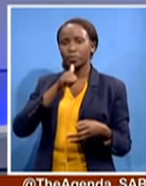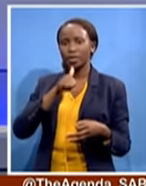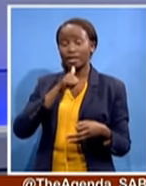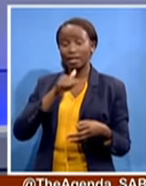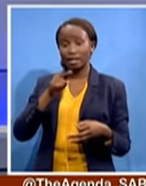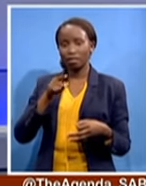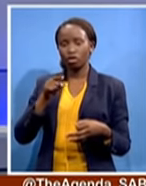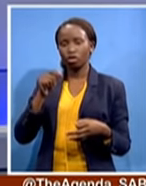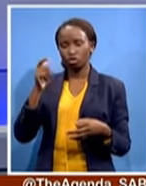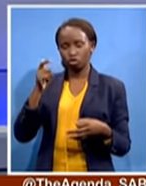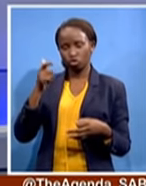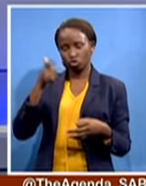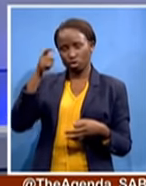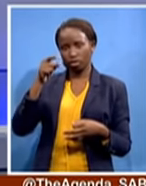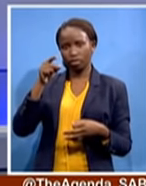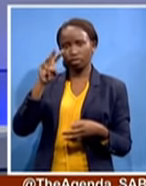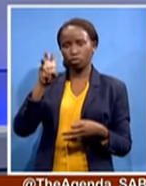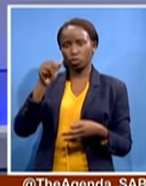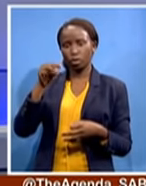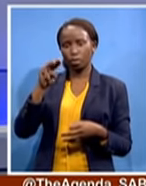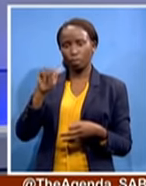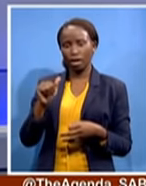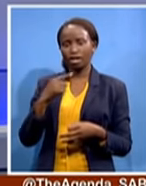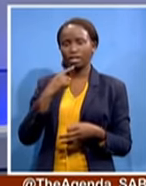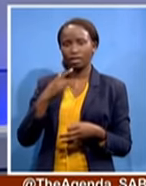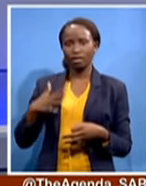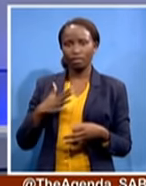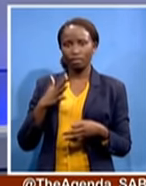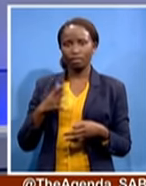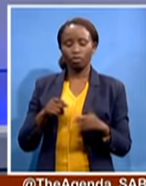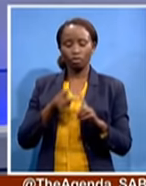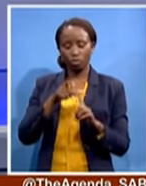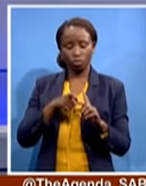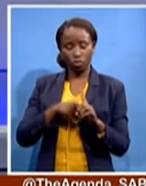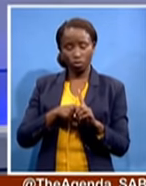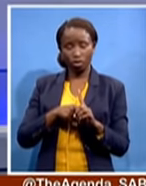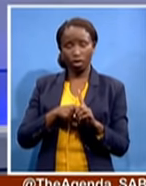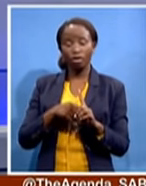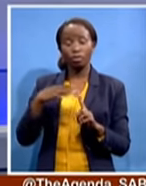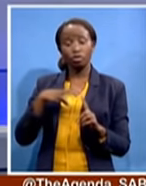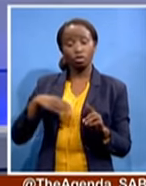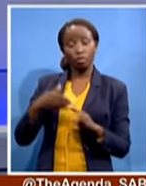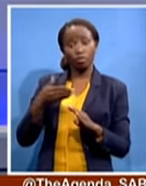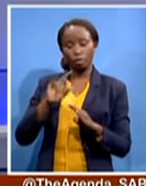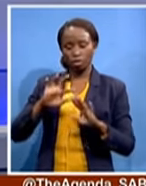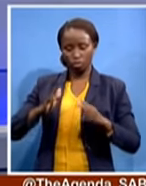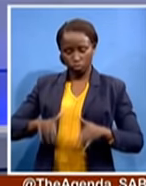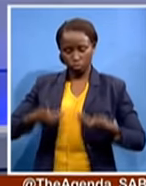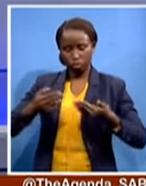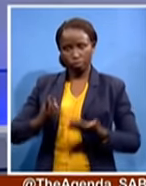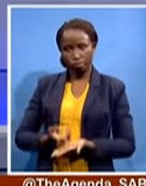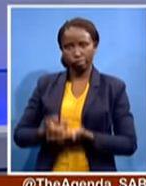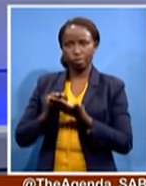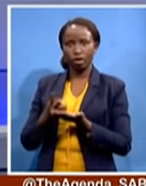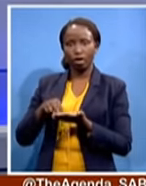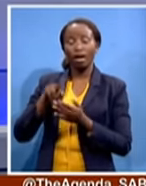exhume the late president's body for reburial at a gravesite where his mother, Bona Mugabe, is interred. For more, we speak to SABC News Foreign